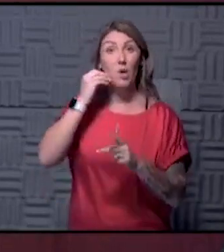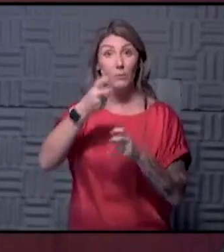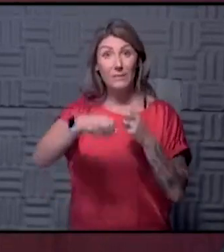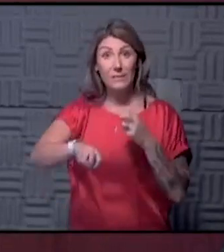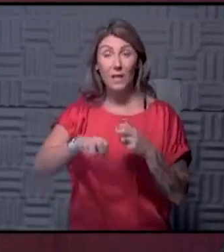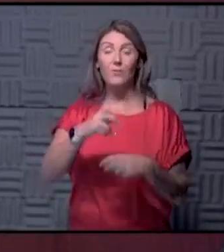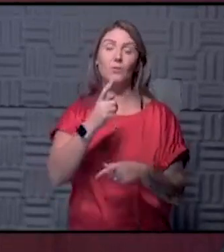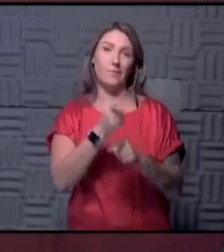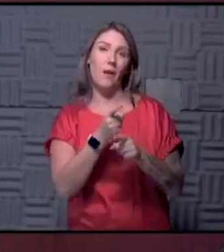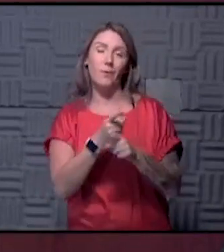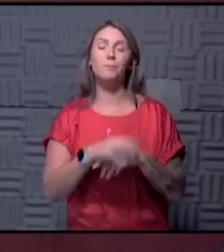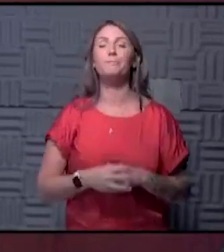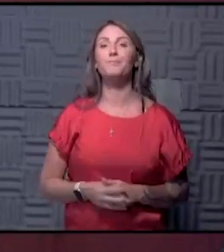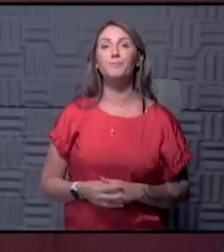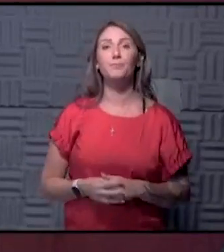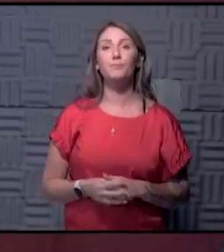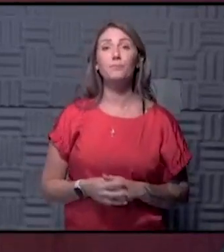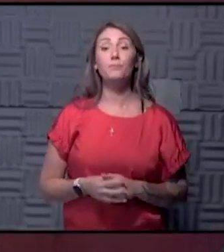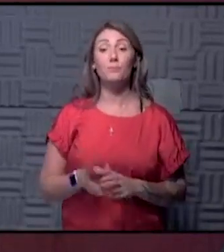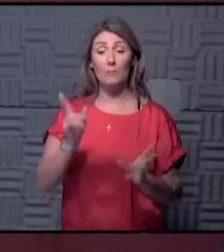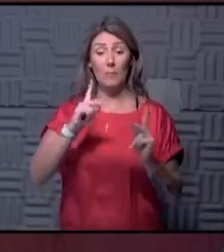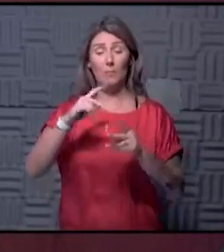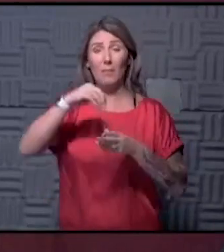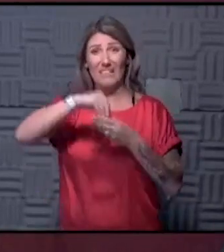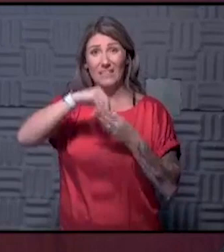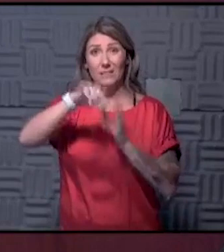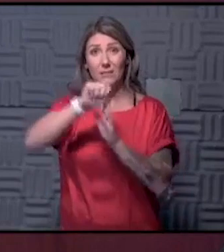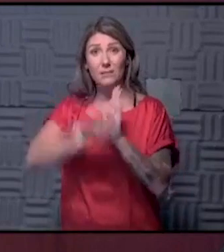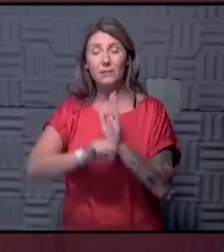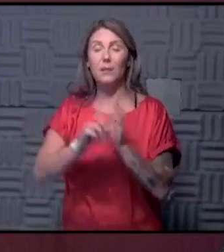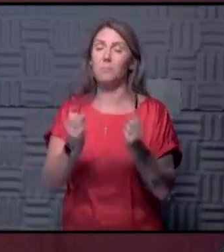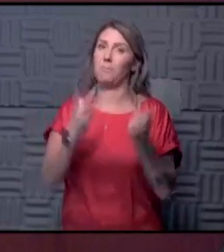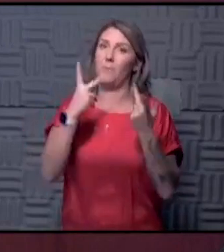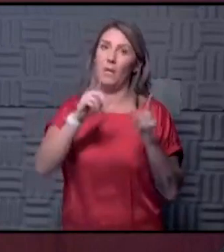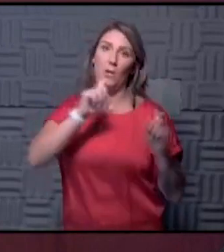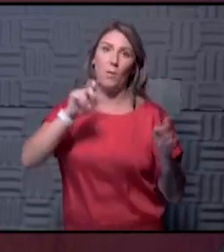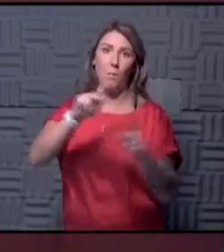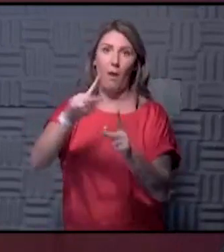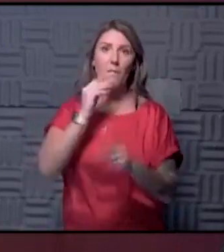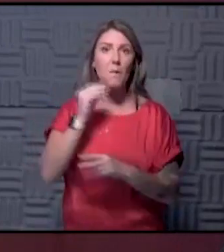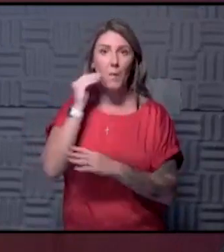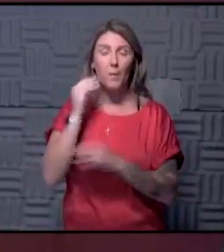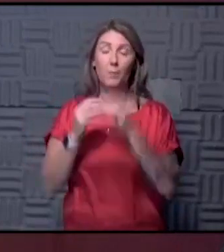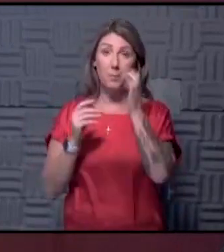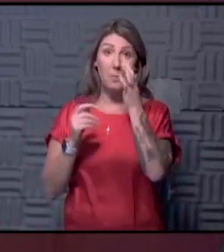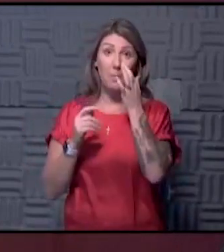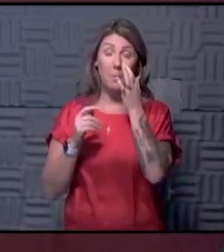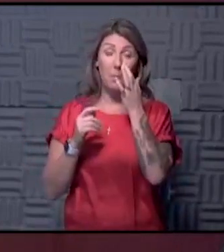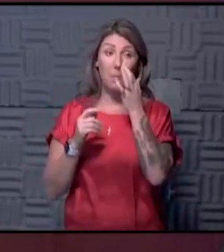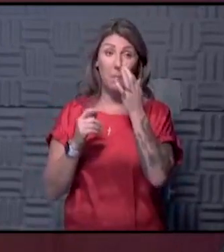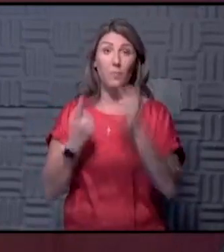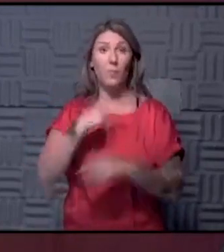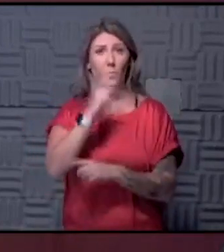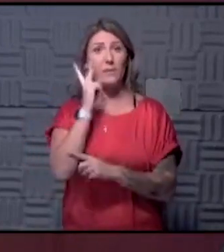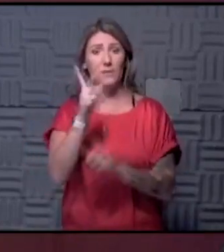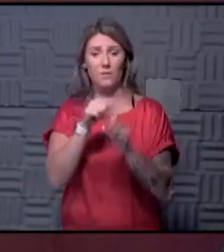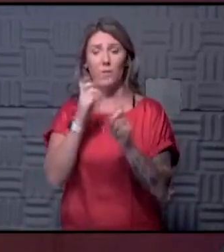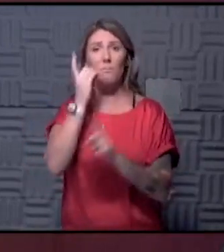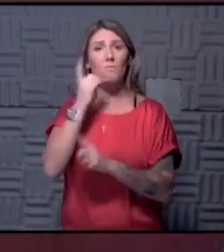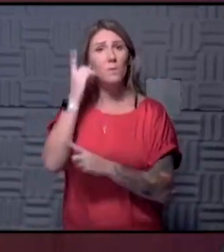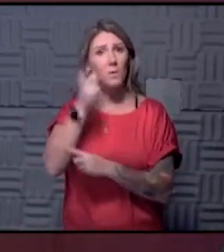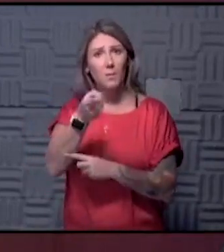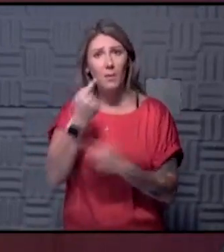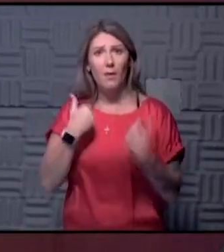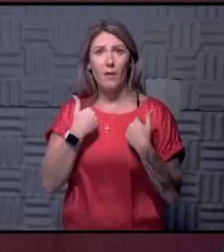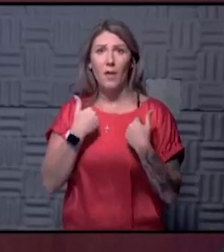Right. But for those that are in-state students, a lot of them do go home, and we see that even from the dorms. Actually, they have the choice